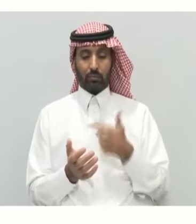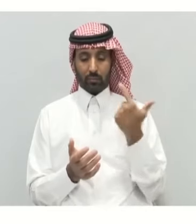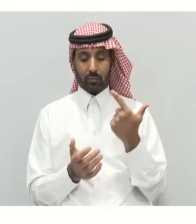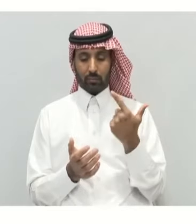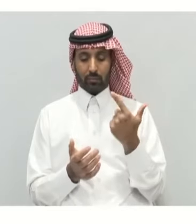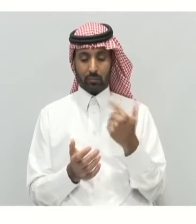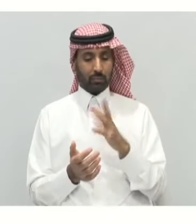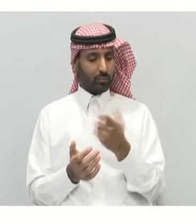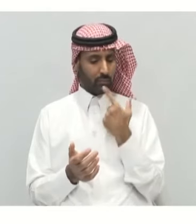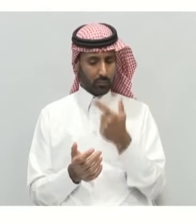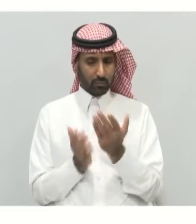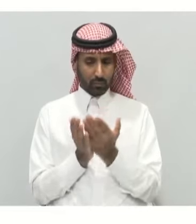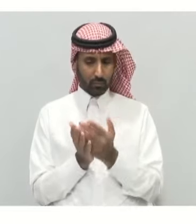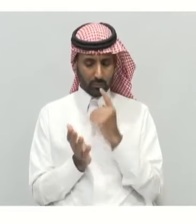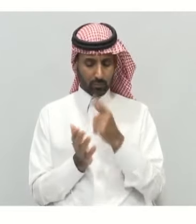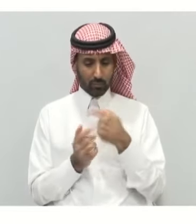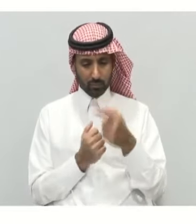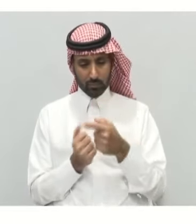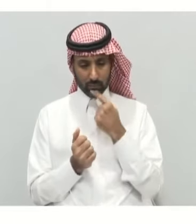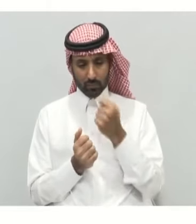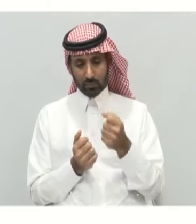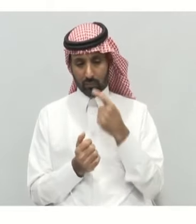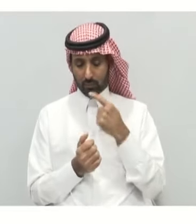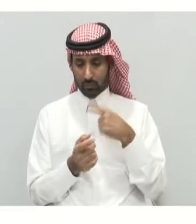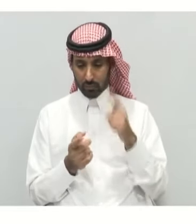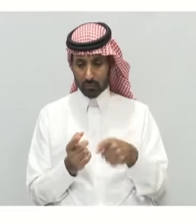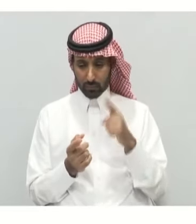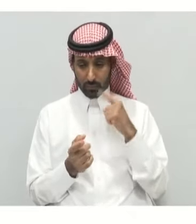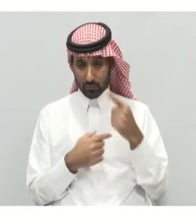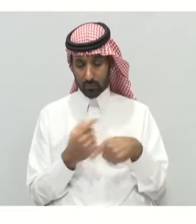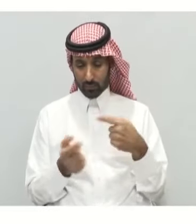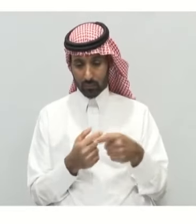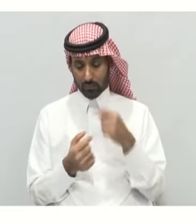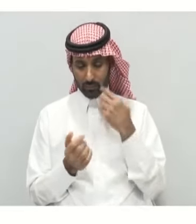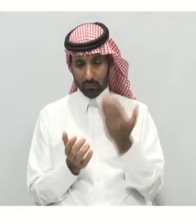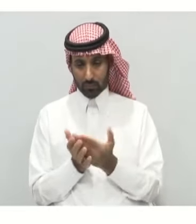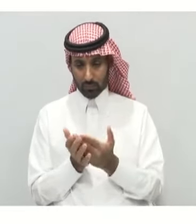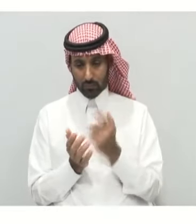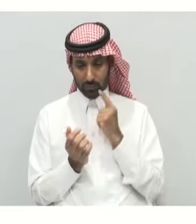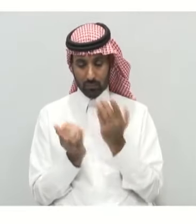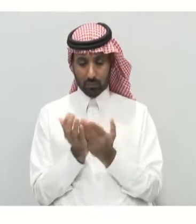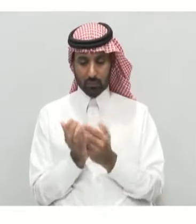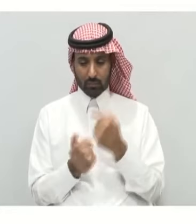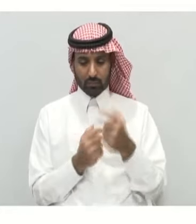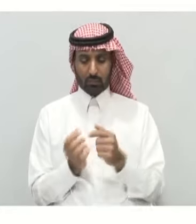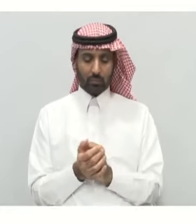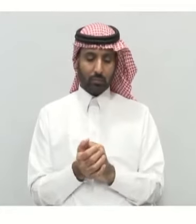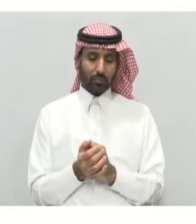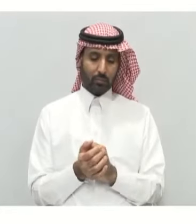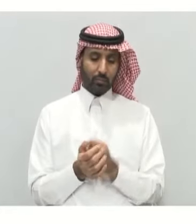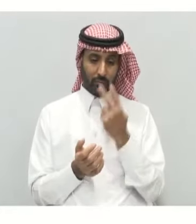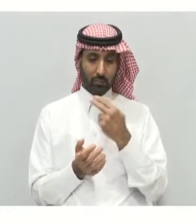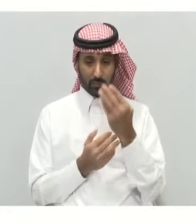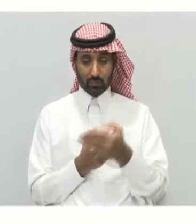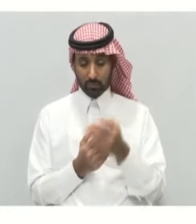seven, what subject does he have every day? What subject does he have every day?